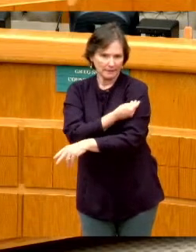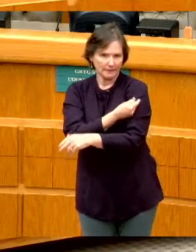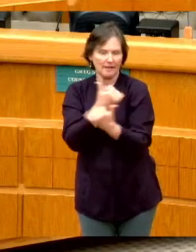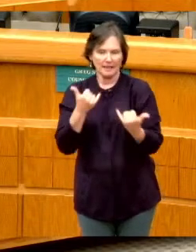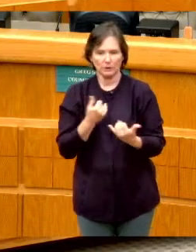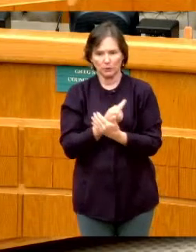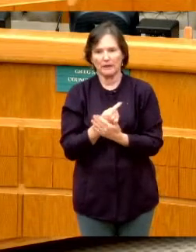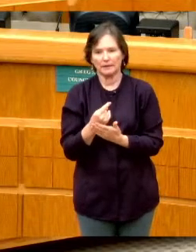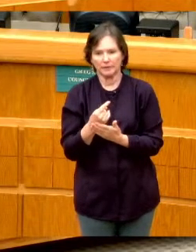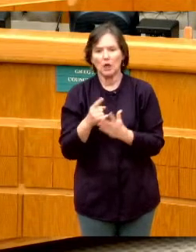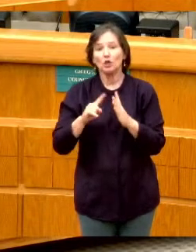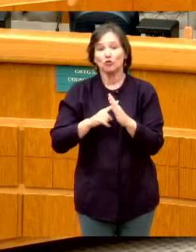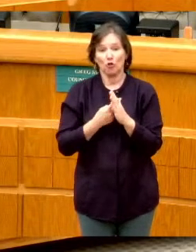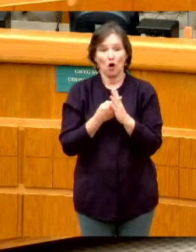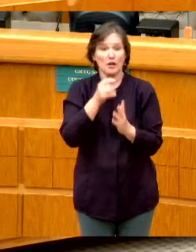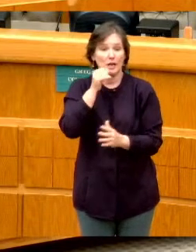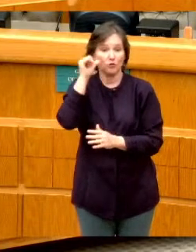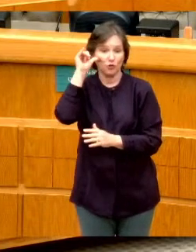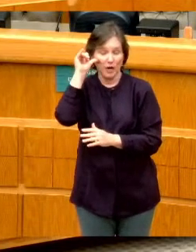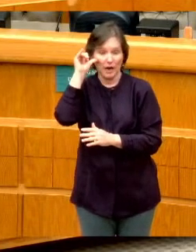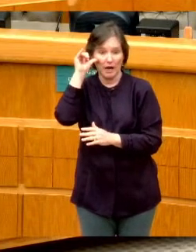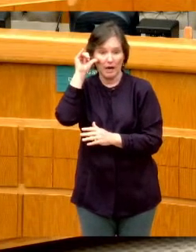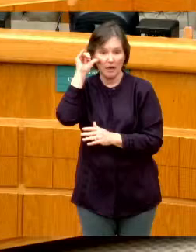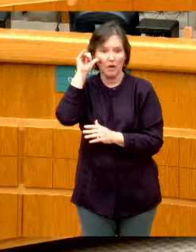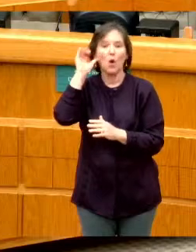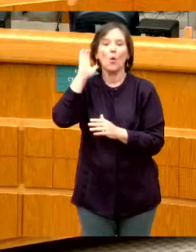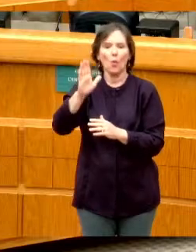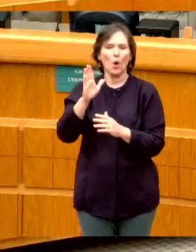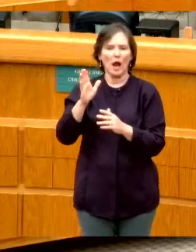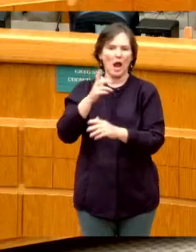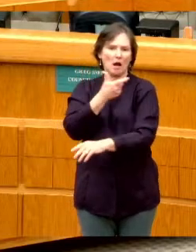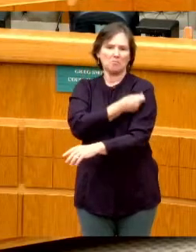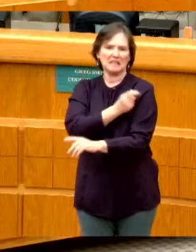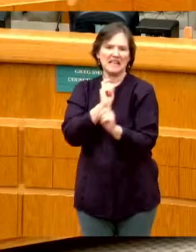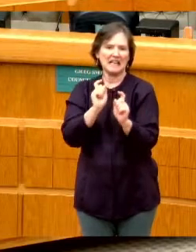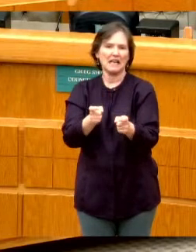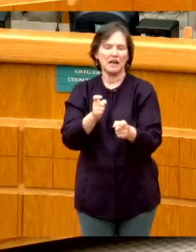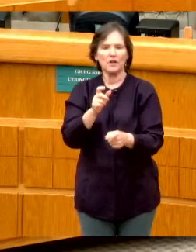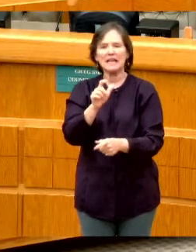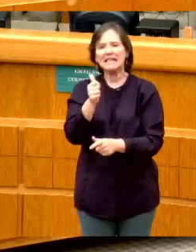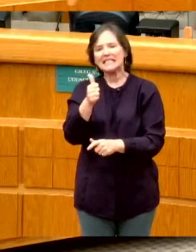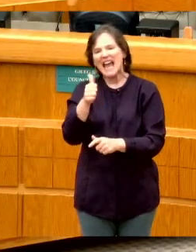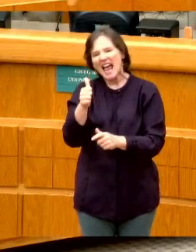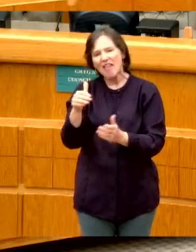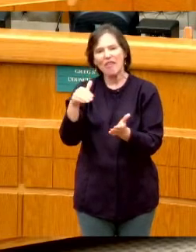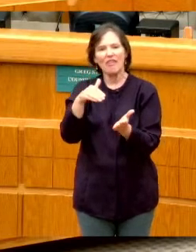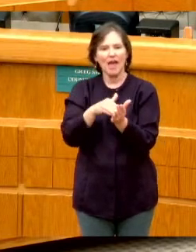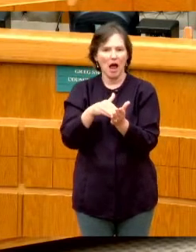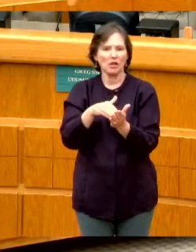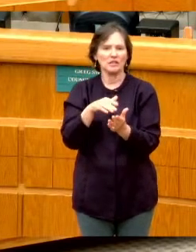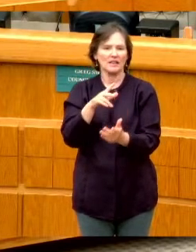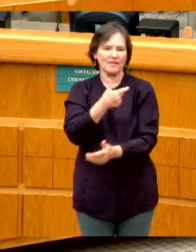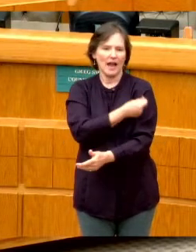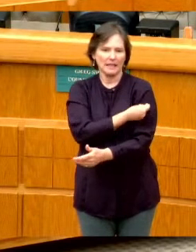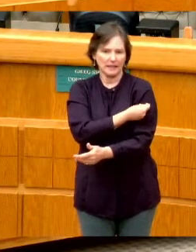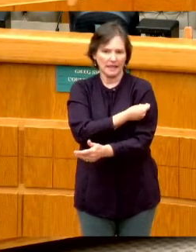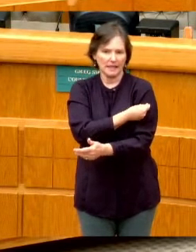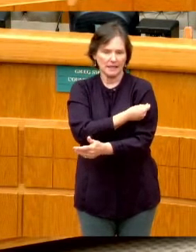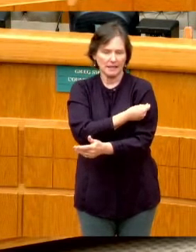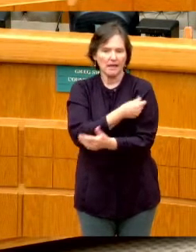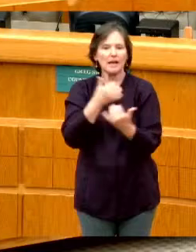health district distributed 10,000 vaccines, roughly. Today at the Richard Borchard Center or